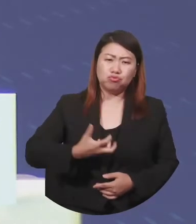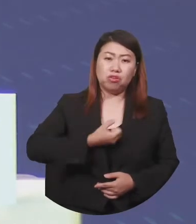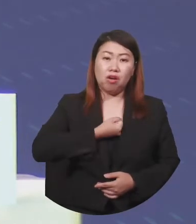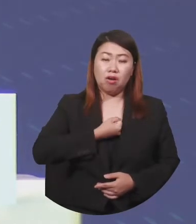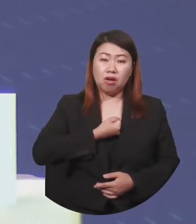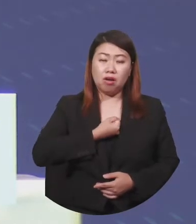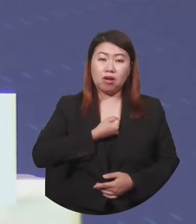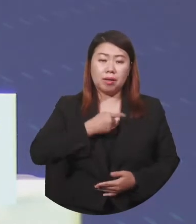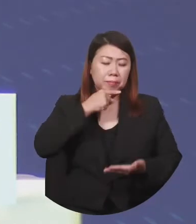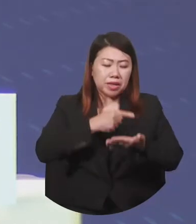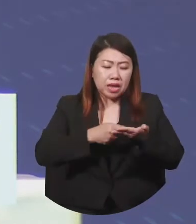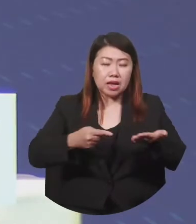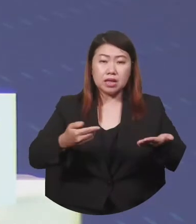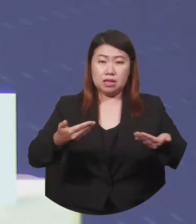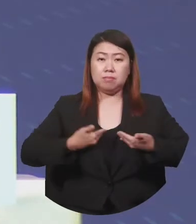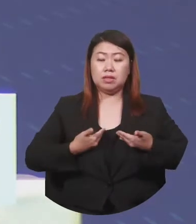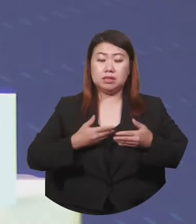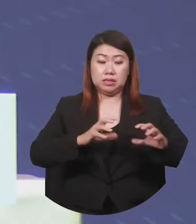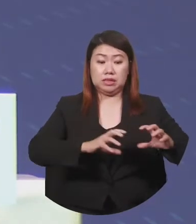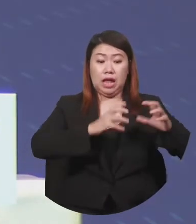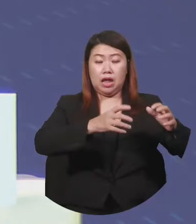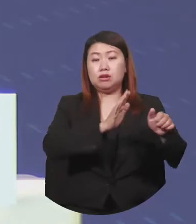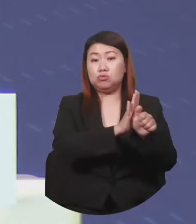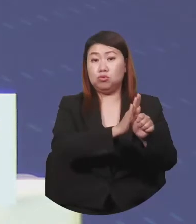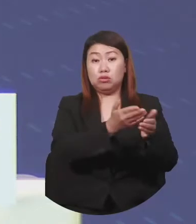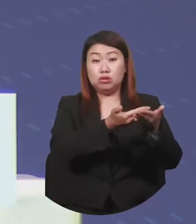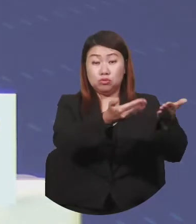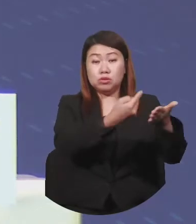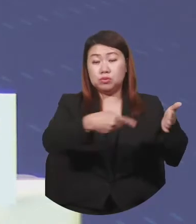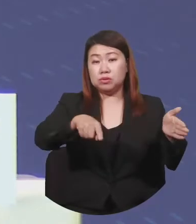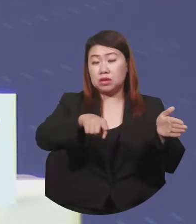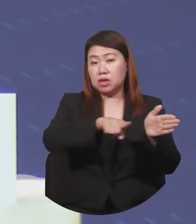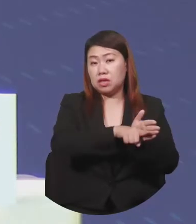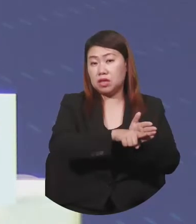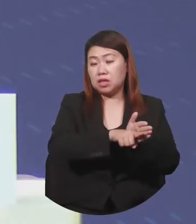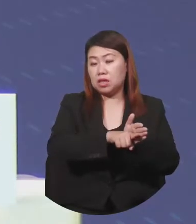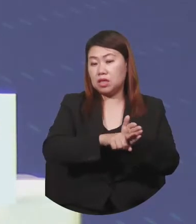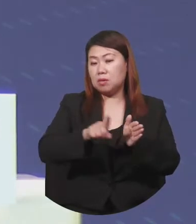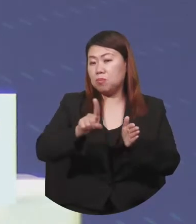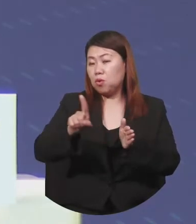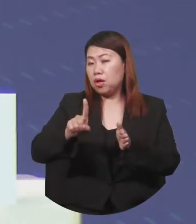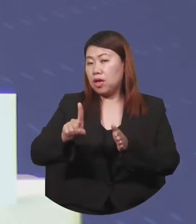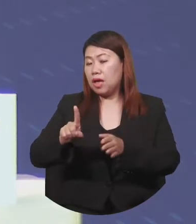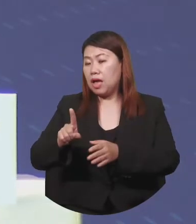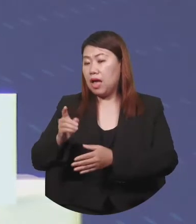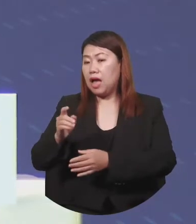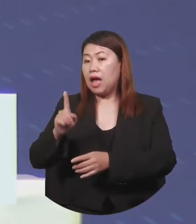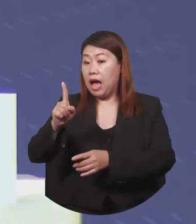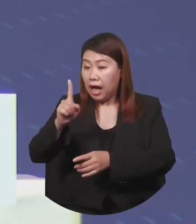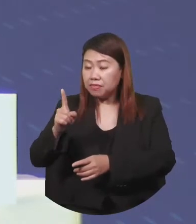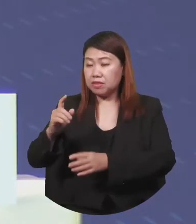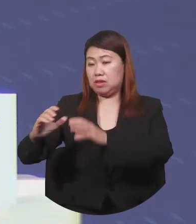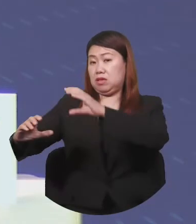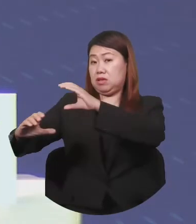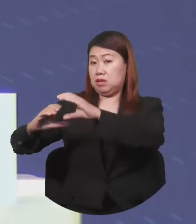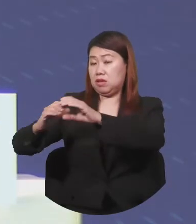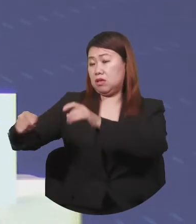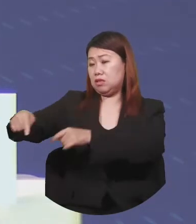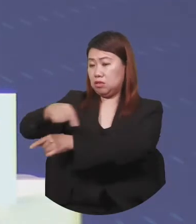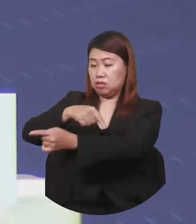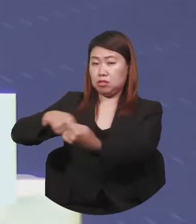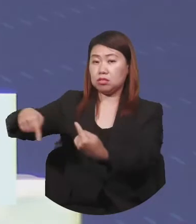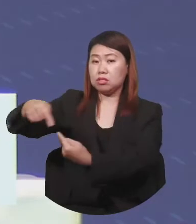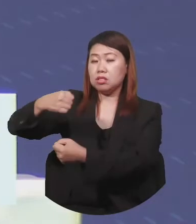create some network, getting their voices heard and information and